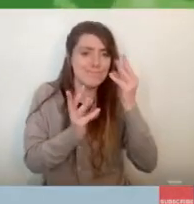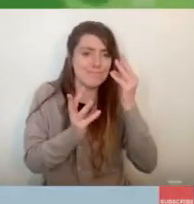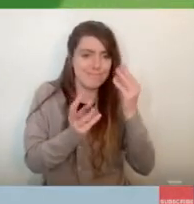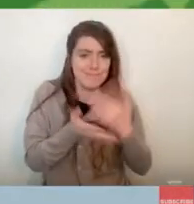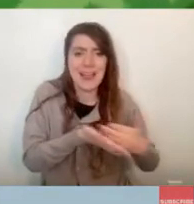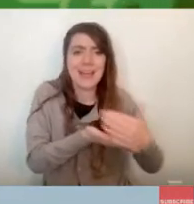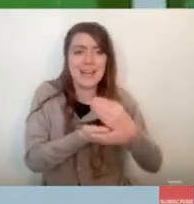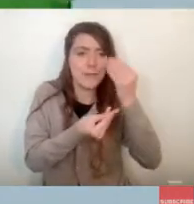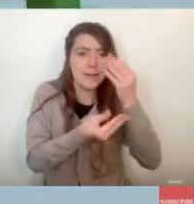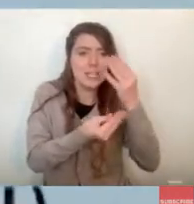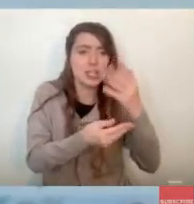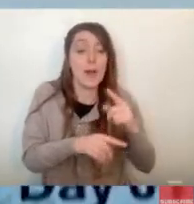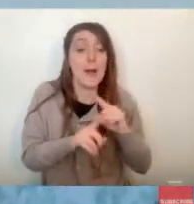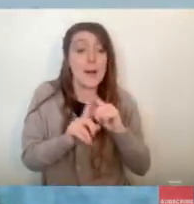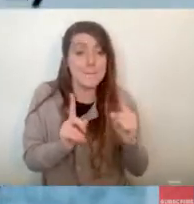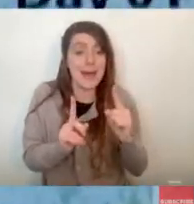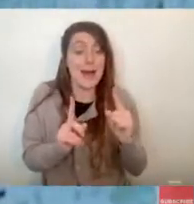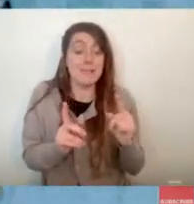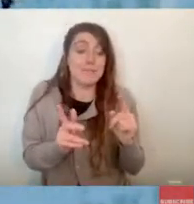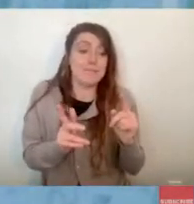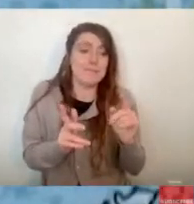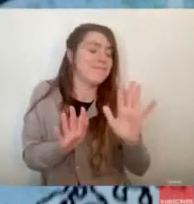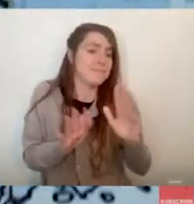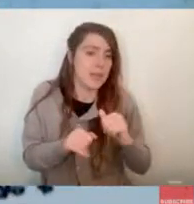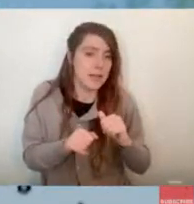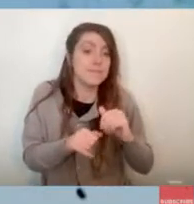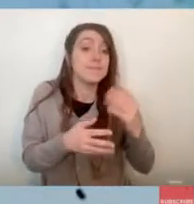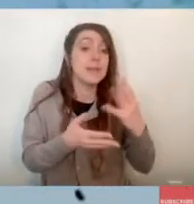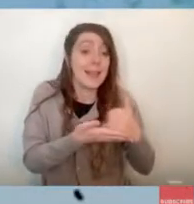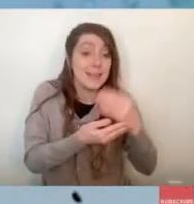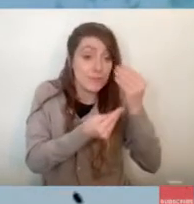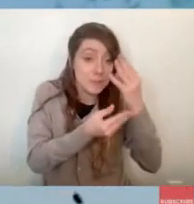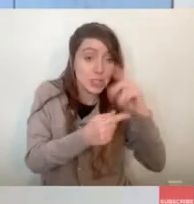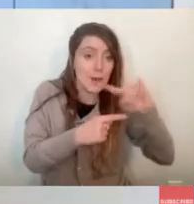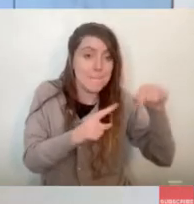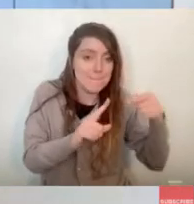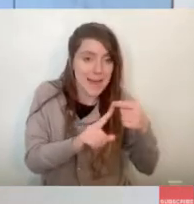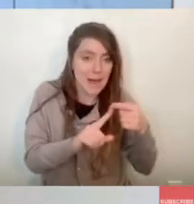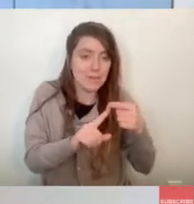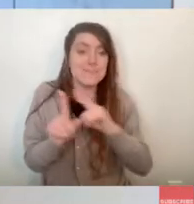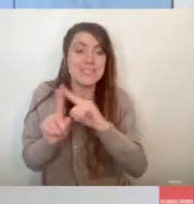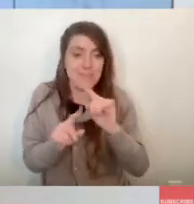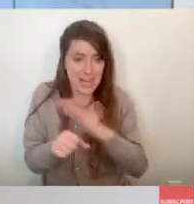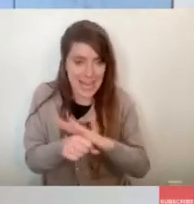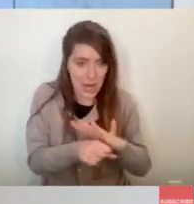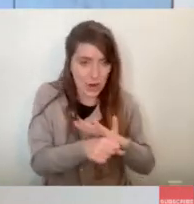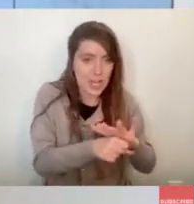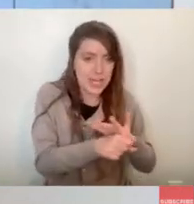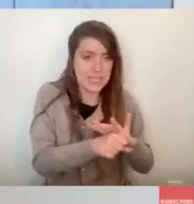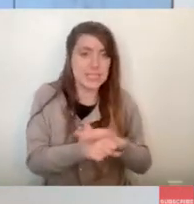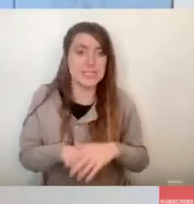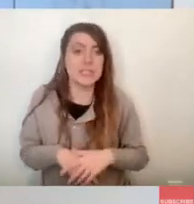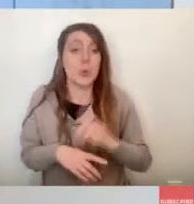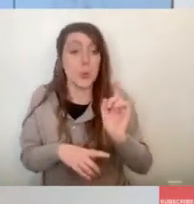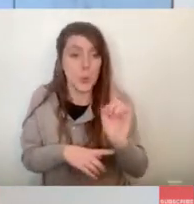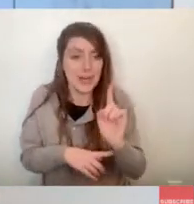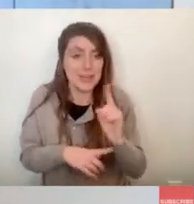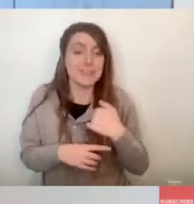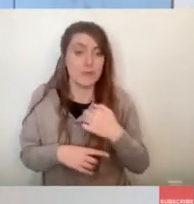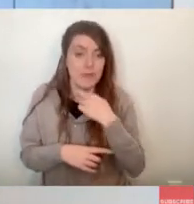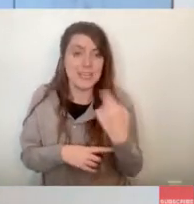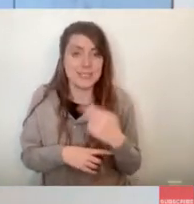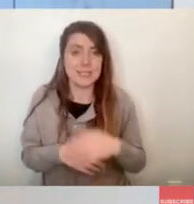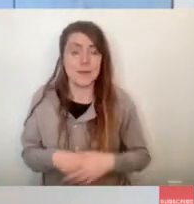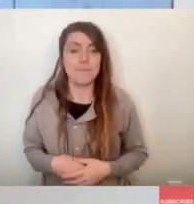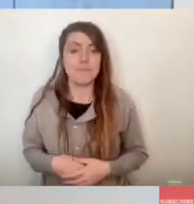determine areas at risk of wildfires. So historically for fire forecasting we use what's called the Fire Weather Index, and this is